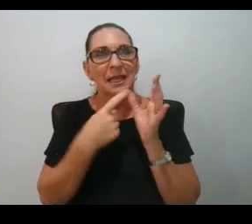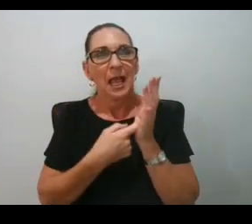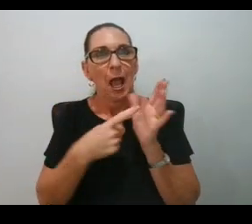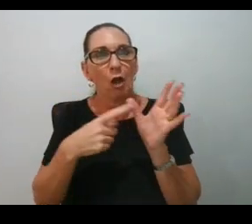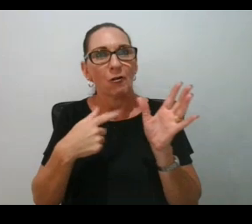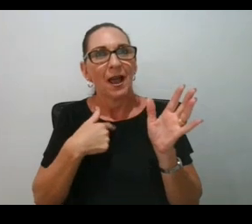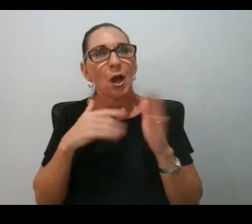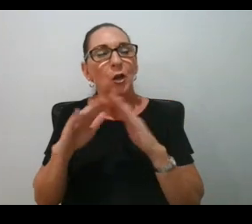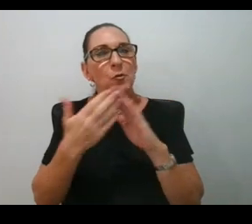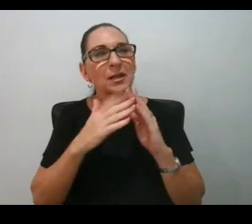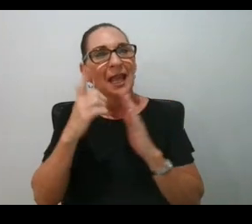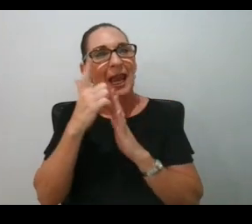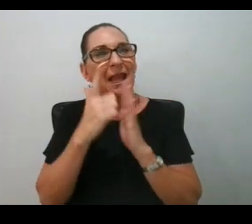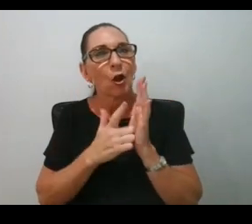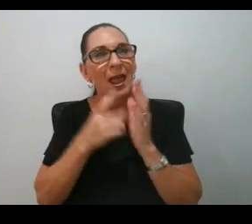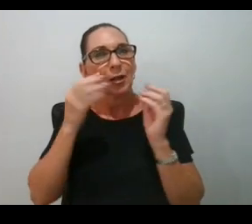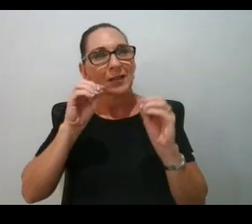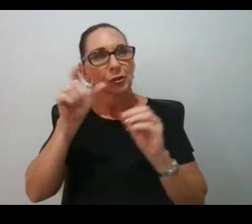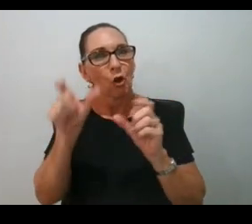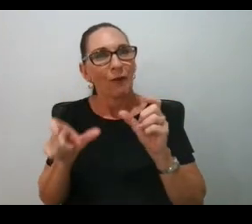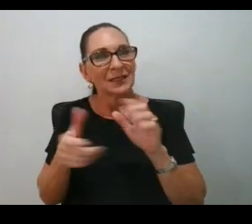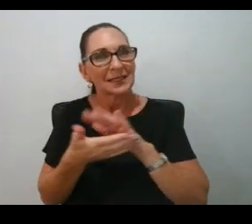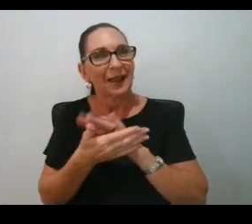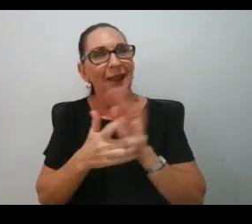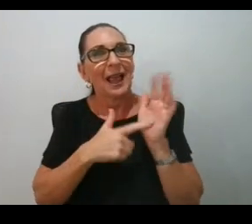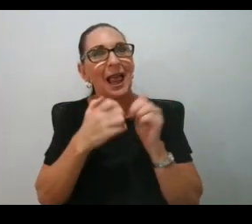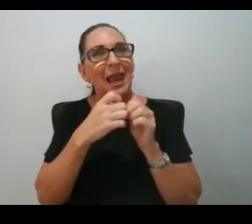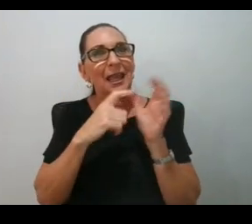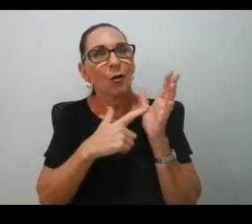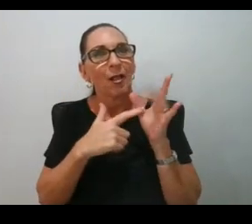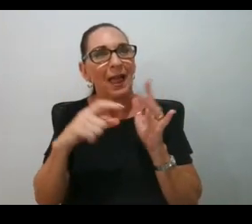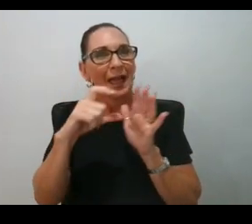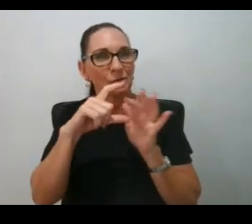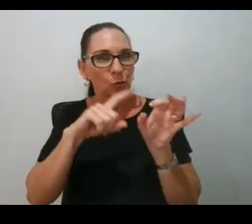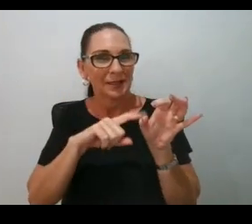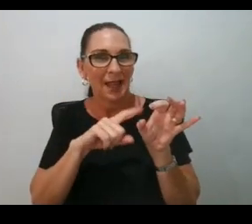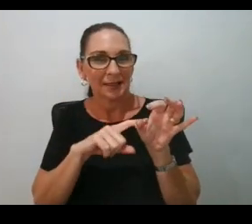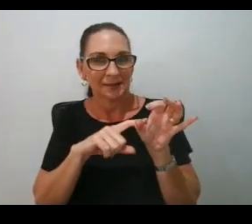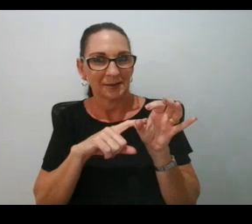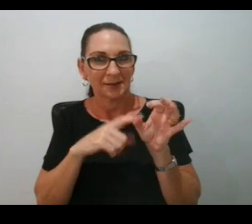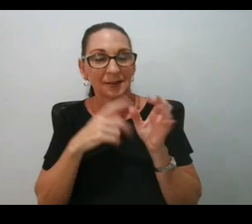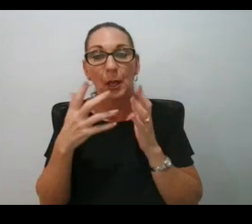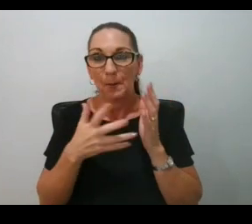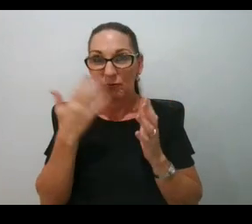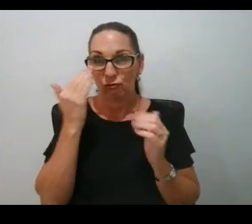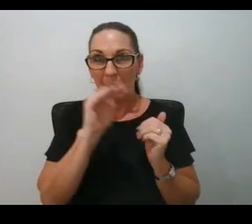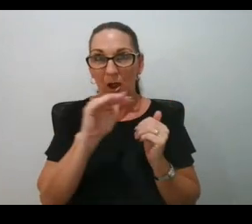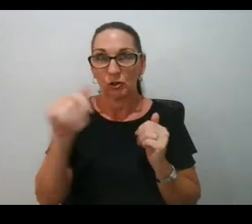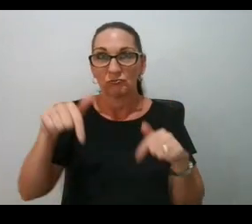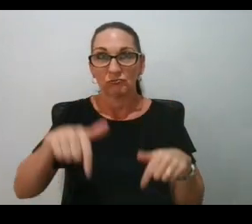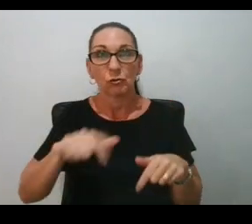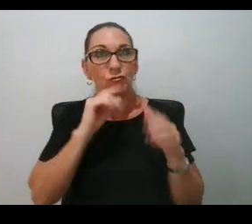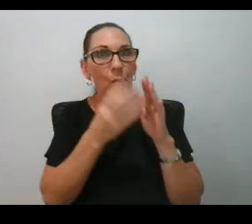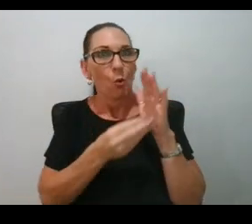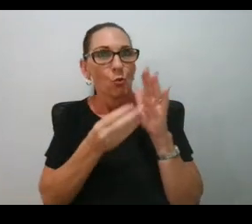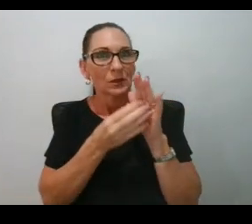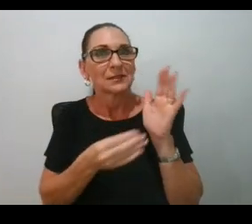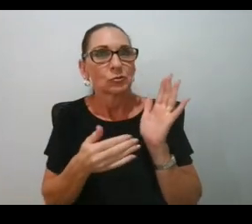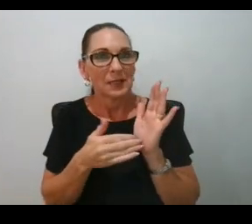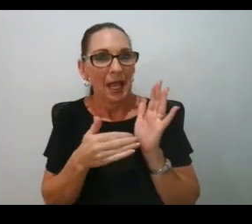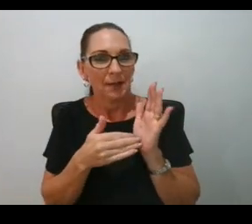Legal Education Officer here at Legal Aid Queensland. So just to remind you, this webinar is being recorded. The laws